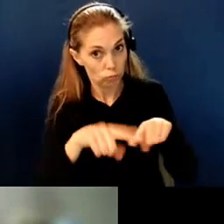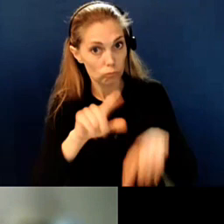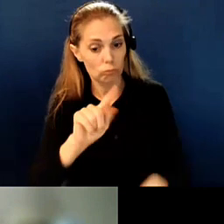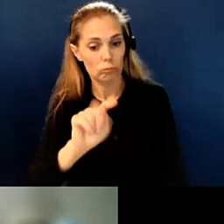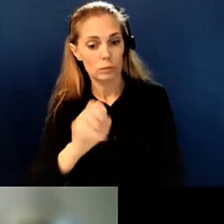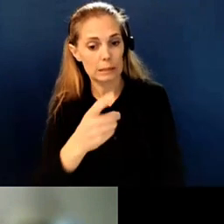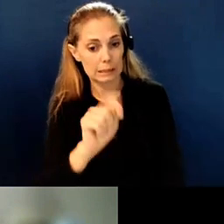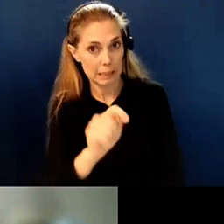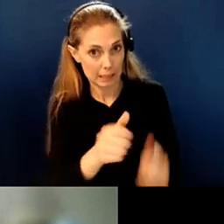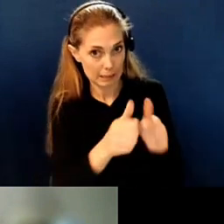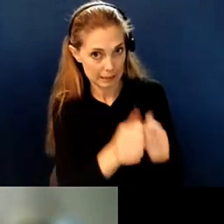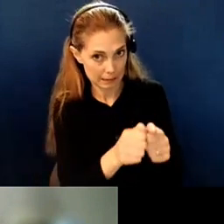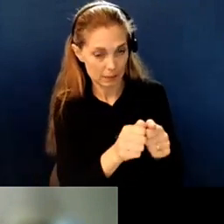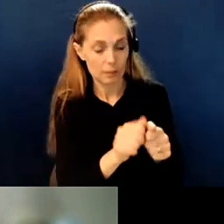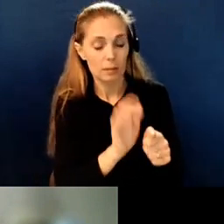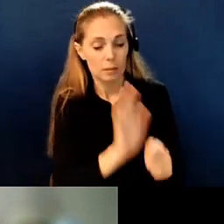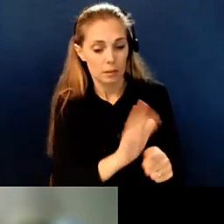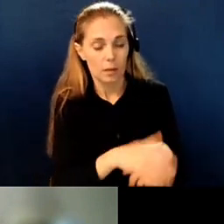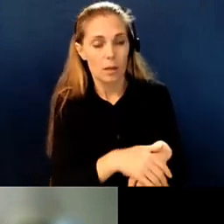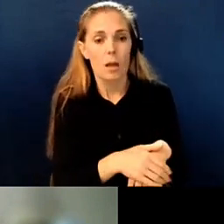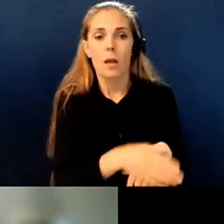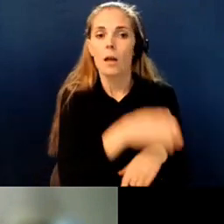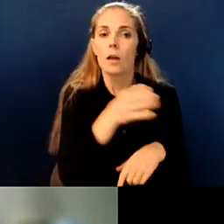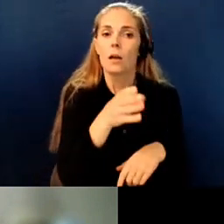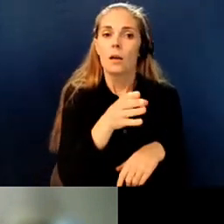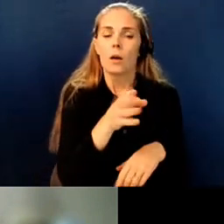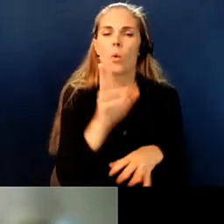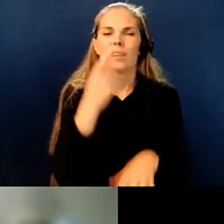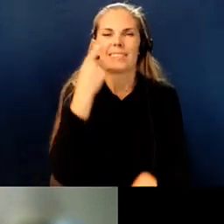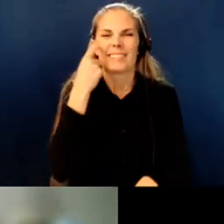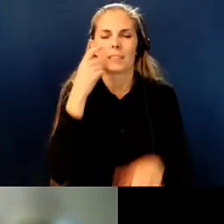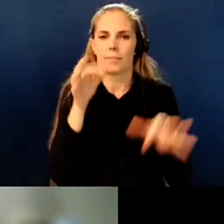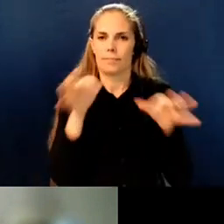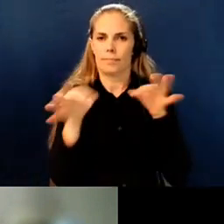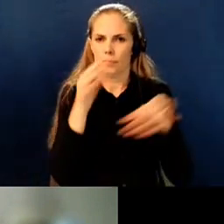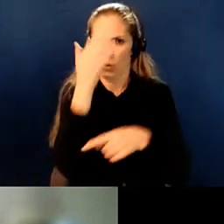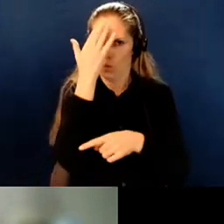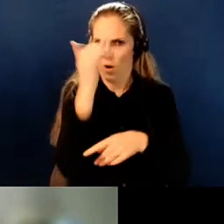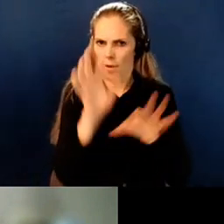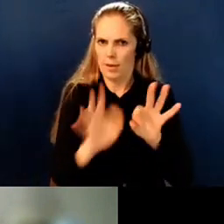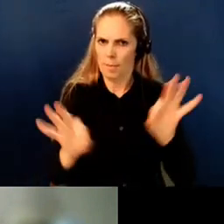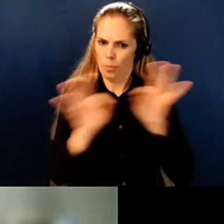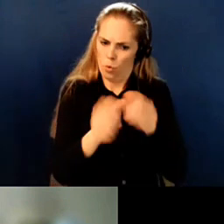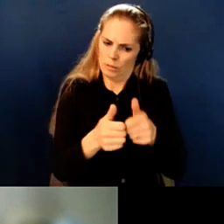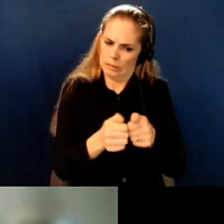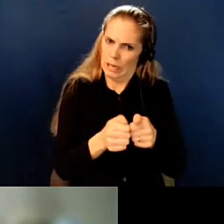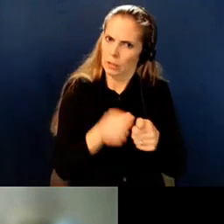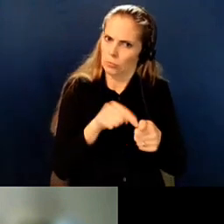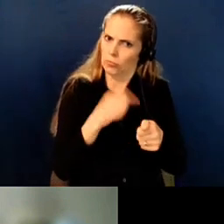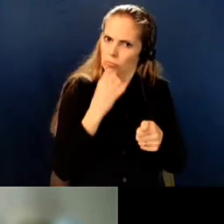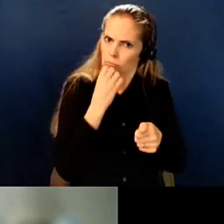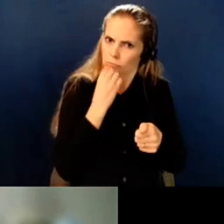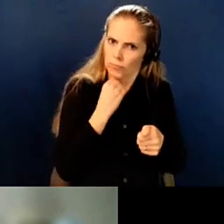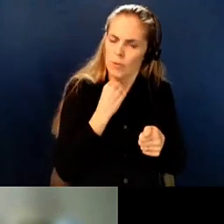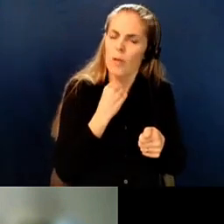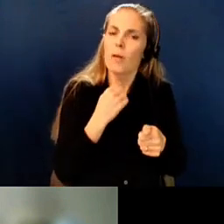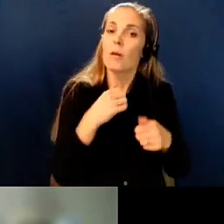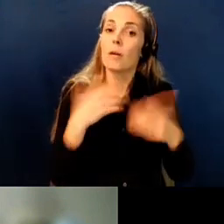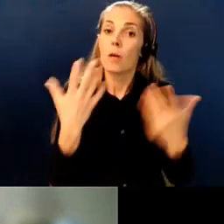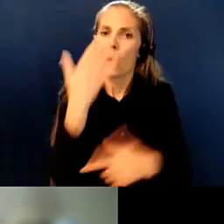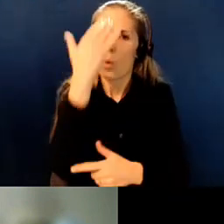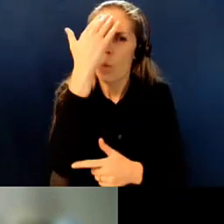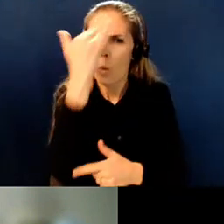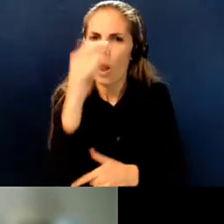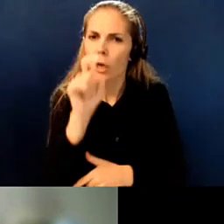Connect SMS to text opposed to a handheld device, or let's say, multiple handheld devices in